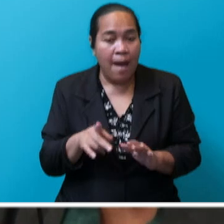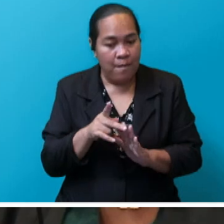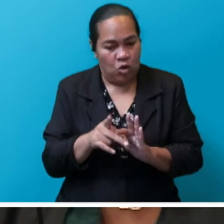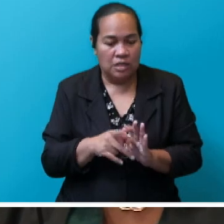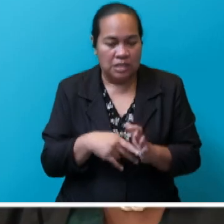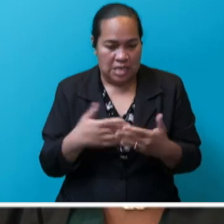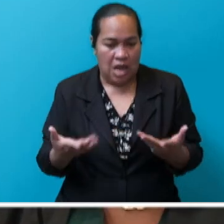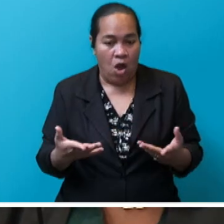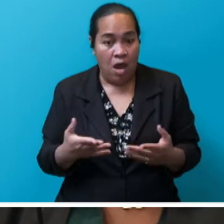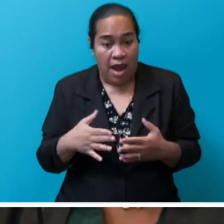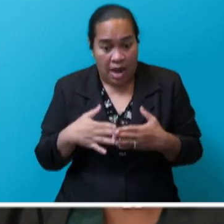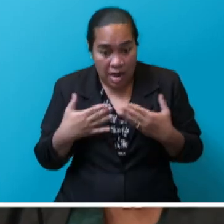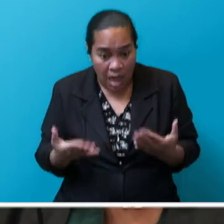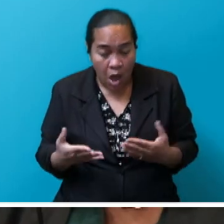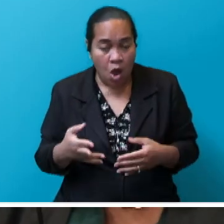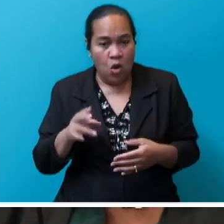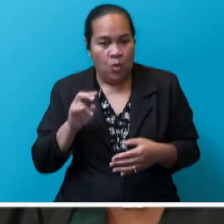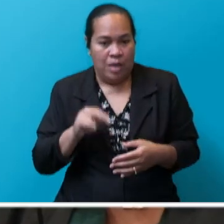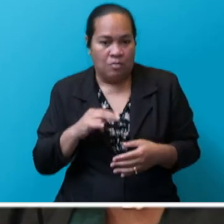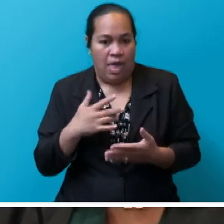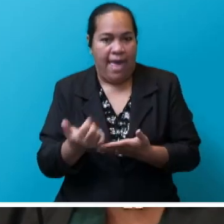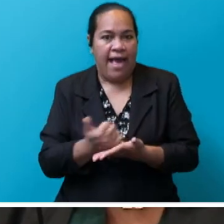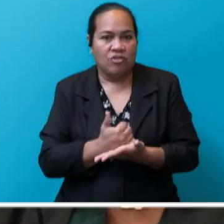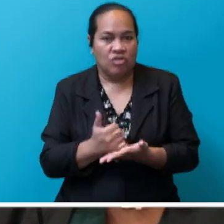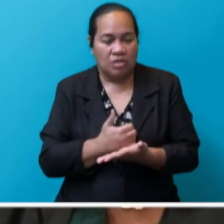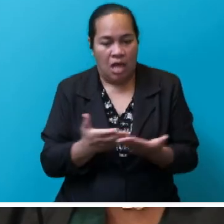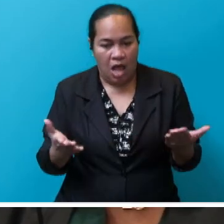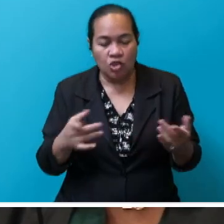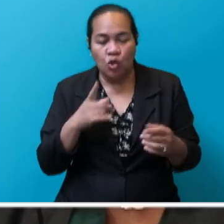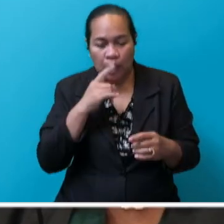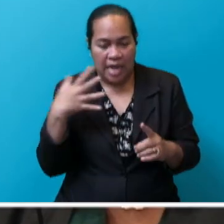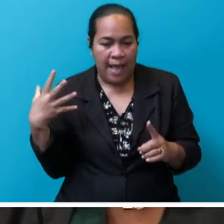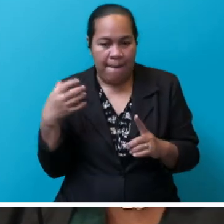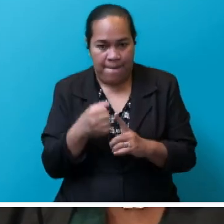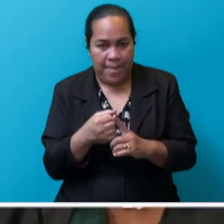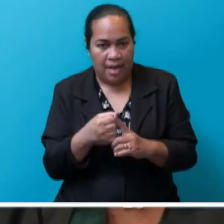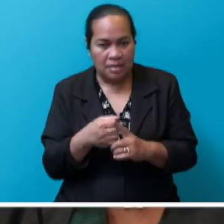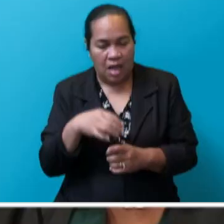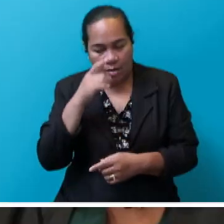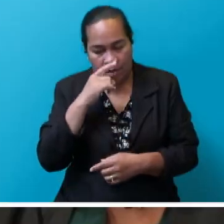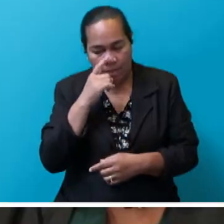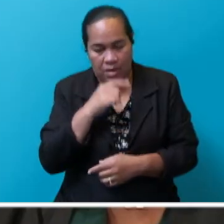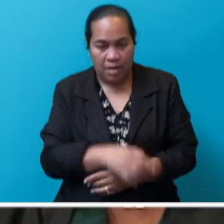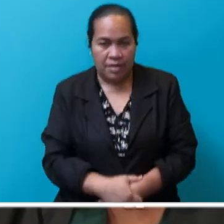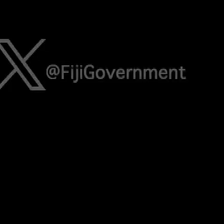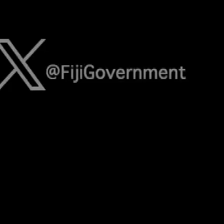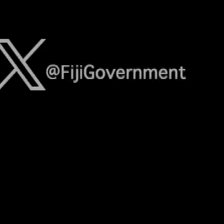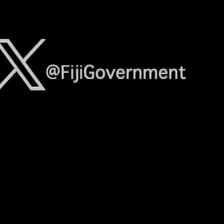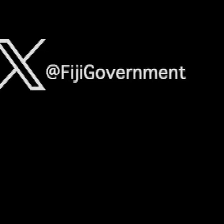the policy so that it has some impact on the ground with our people. Thank you, Mr. Speaker.